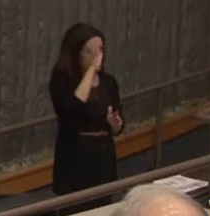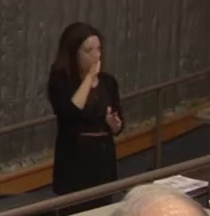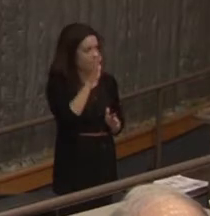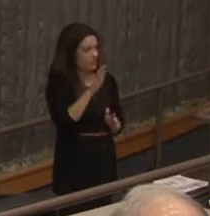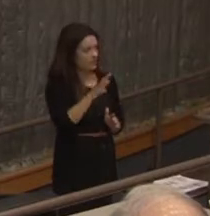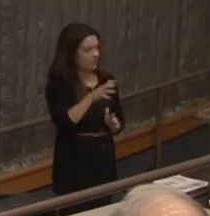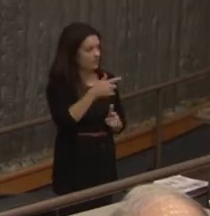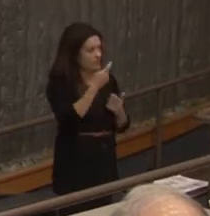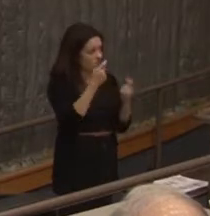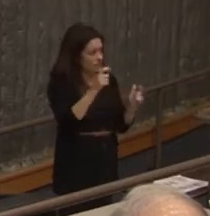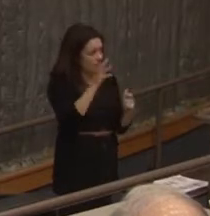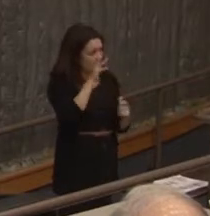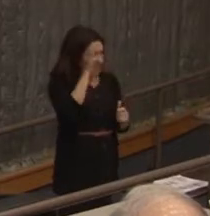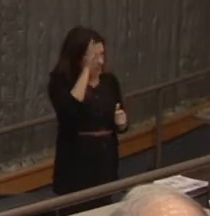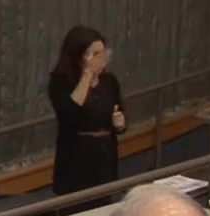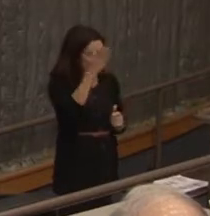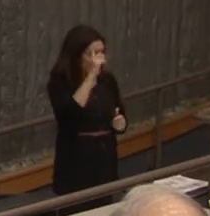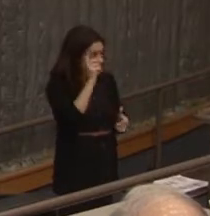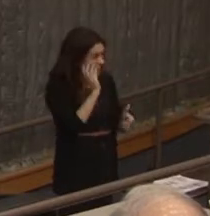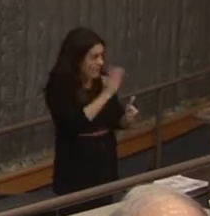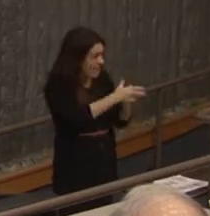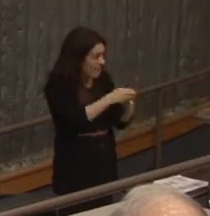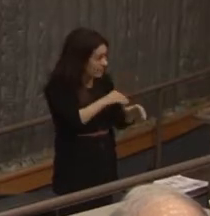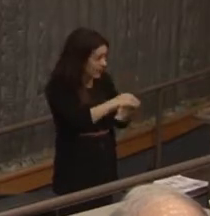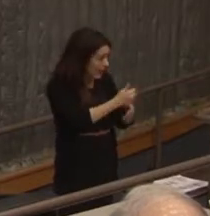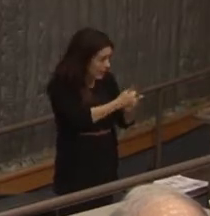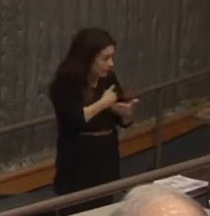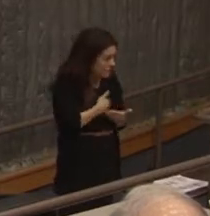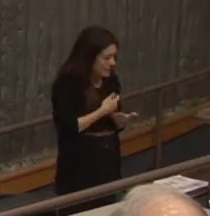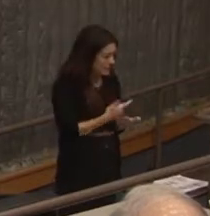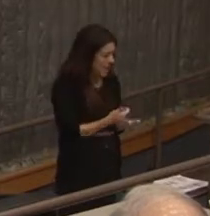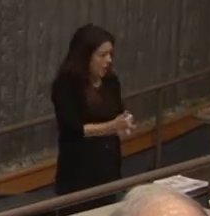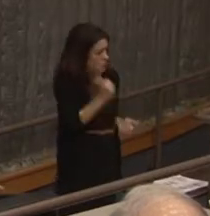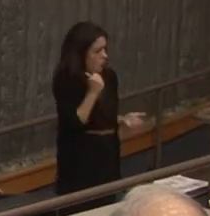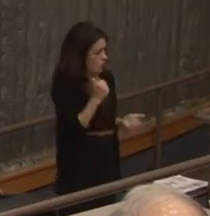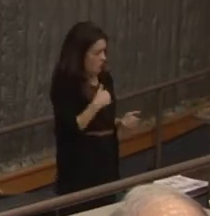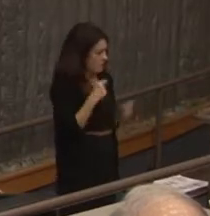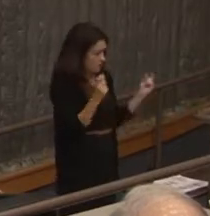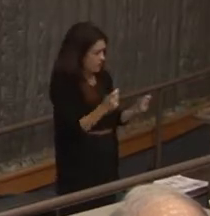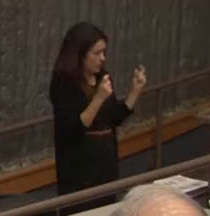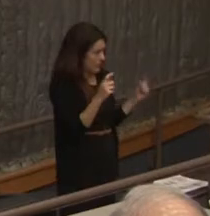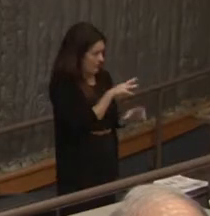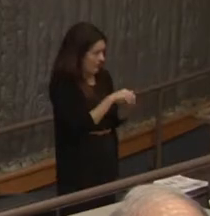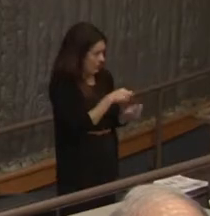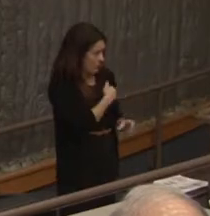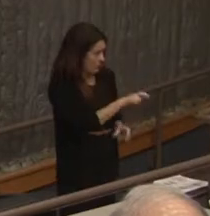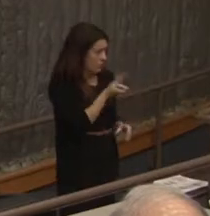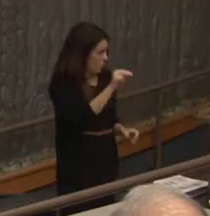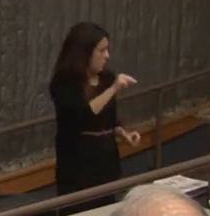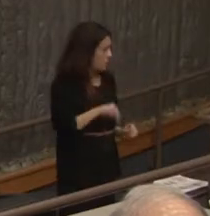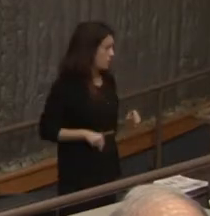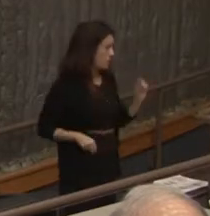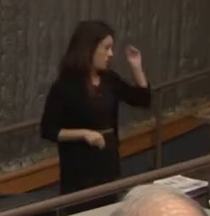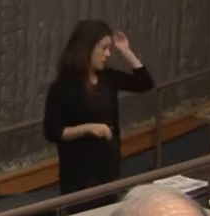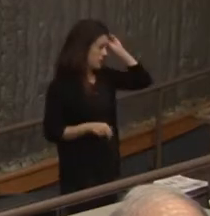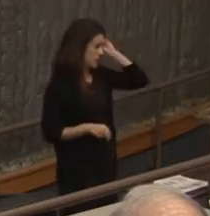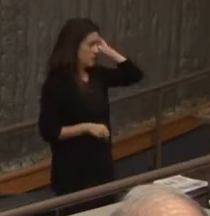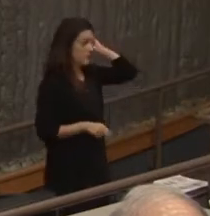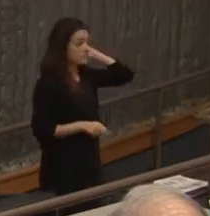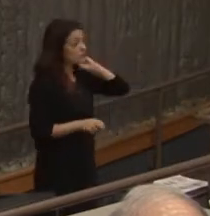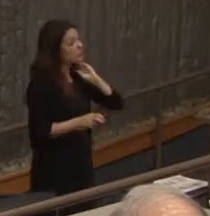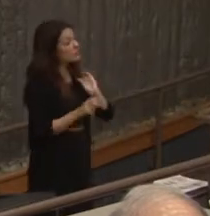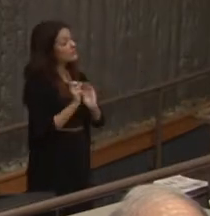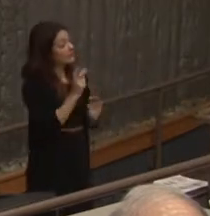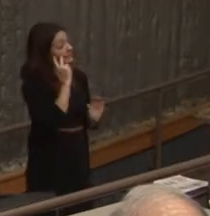to intervene. You expect me to be bar mitzvah, and so he refused. And yet, you'll see in his paintings, he